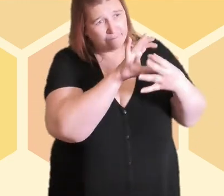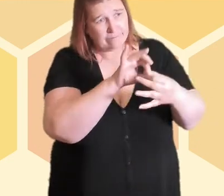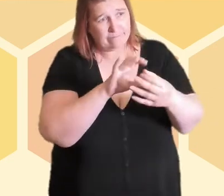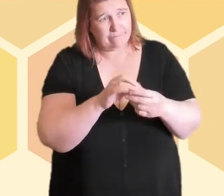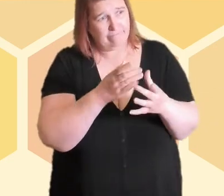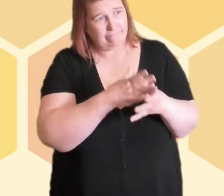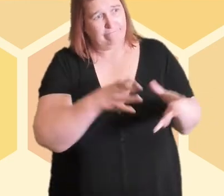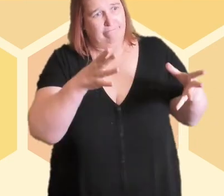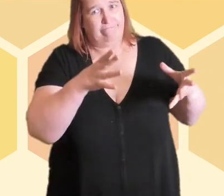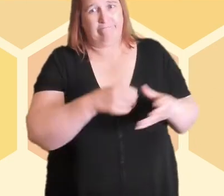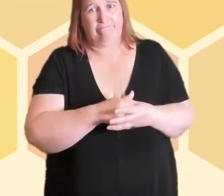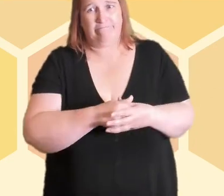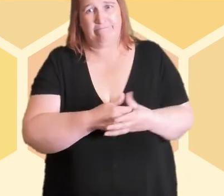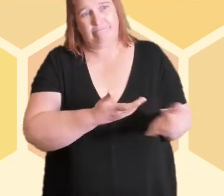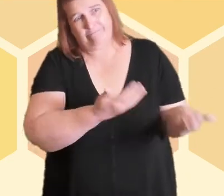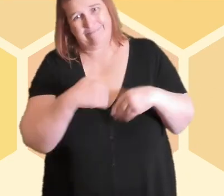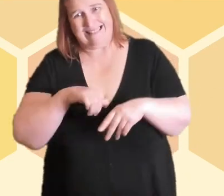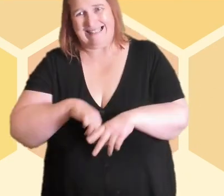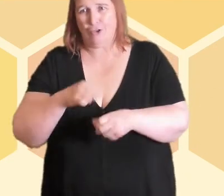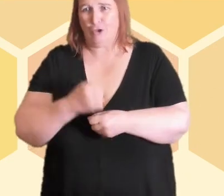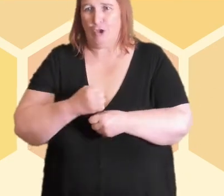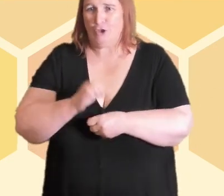that in our churches?